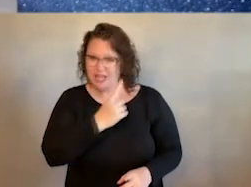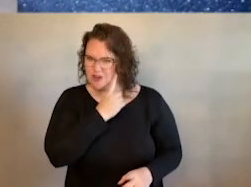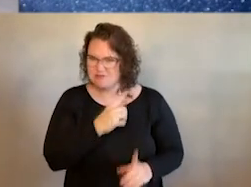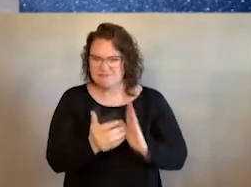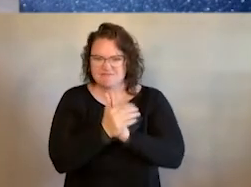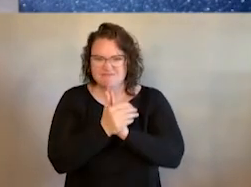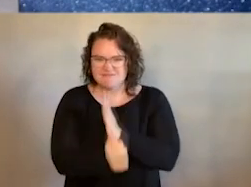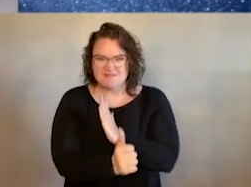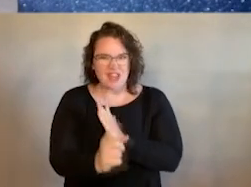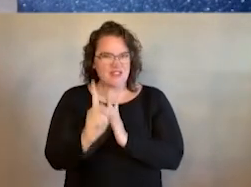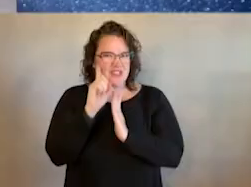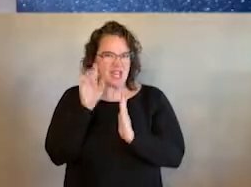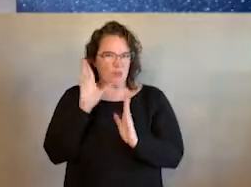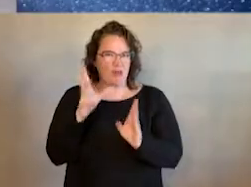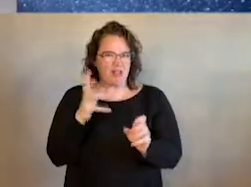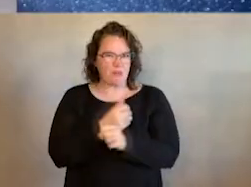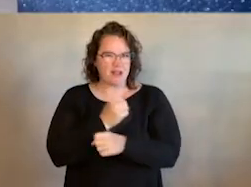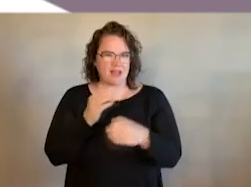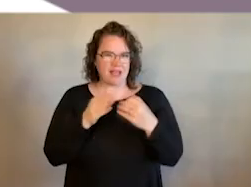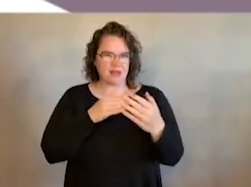anyway. We'll see about that.